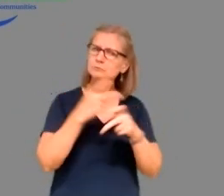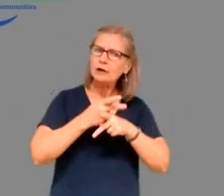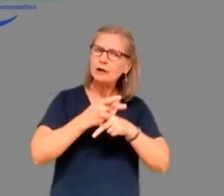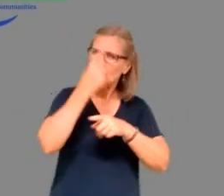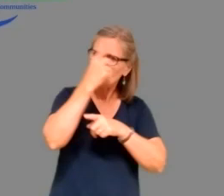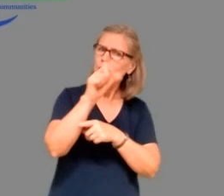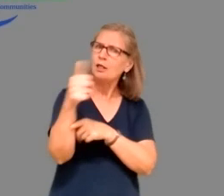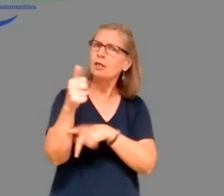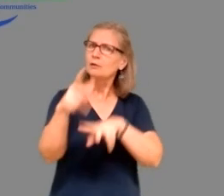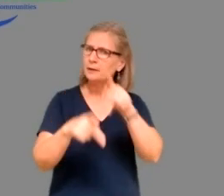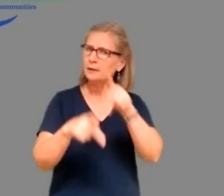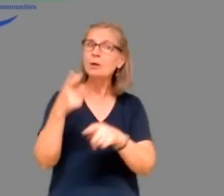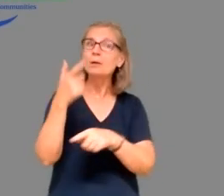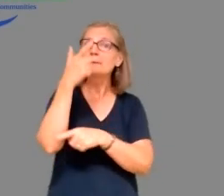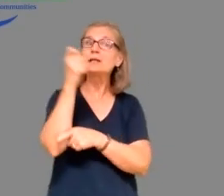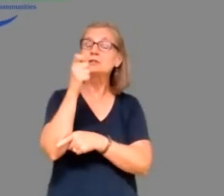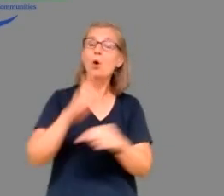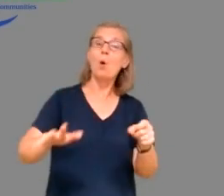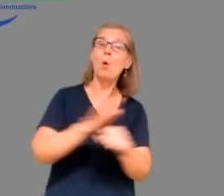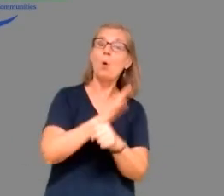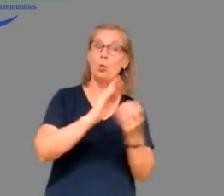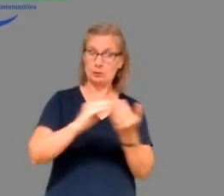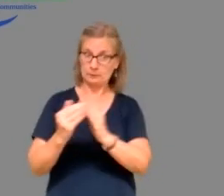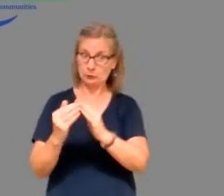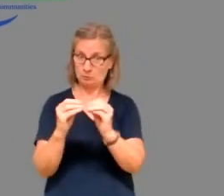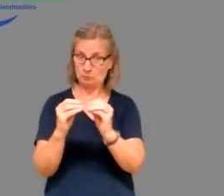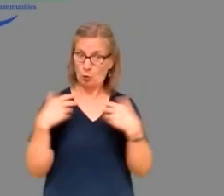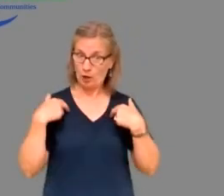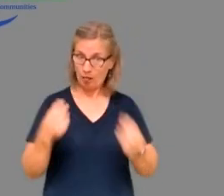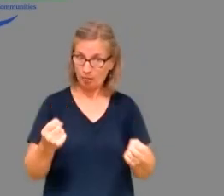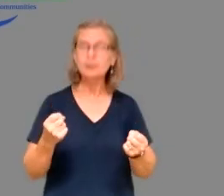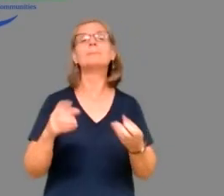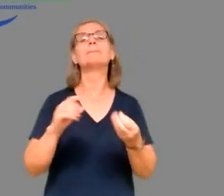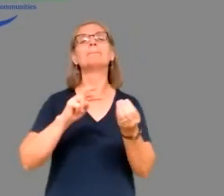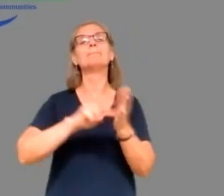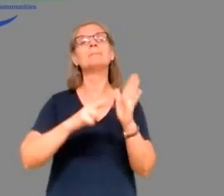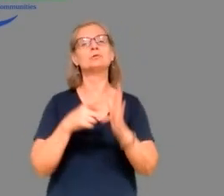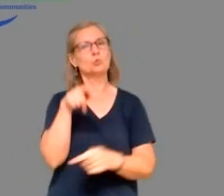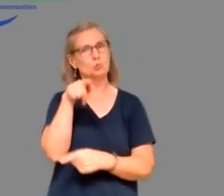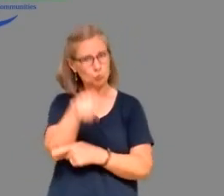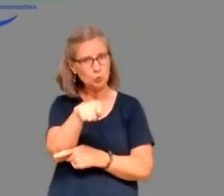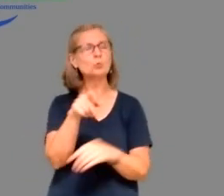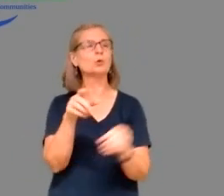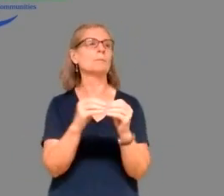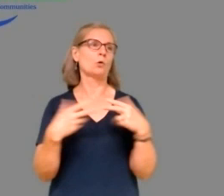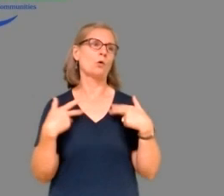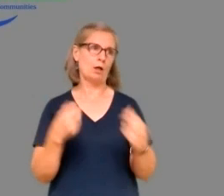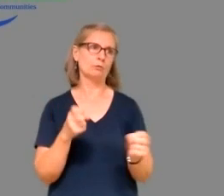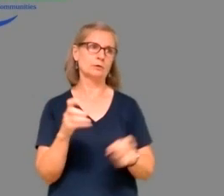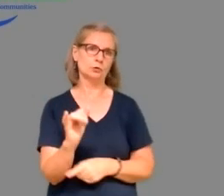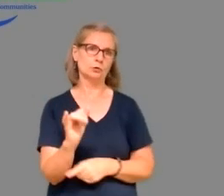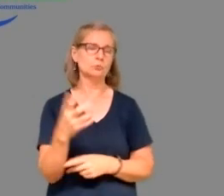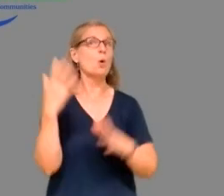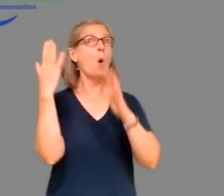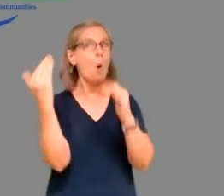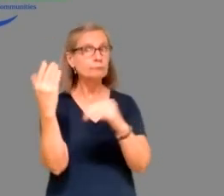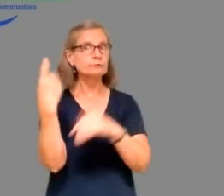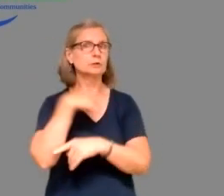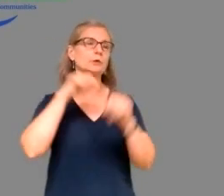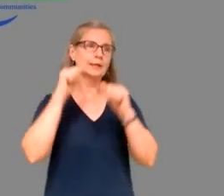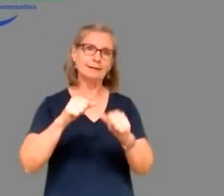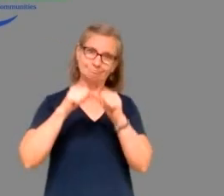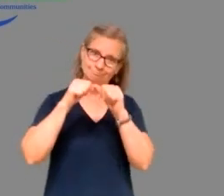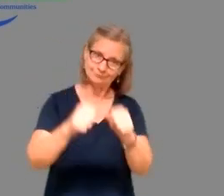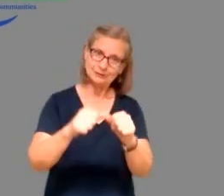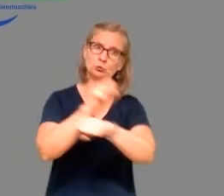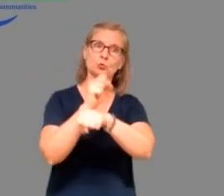Because a healthier community usually would result in a healthier you, right? Mm-hmm. So hopefully we can do this together. And why we're going to keep pushing